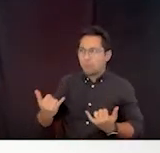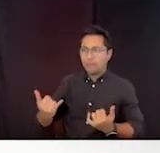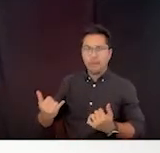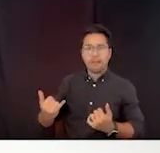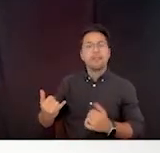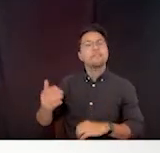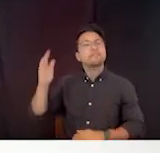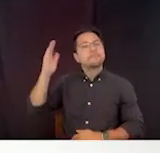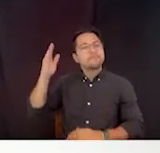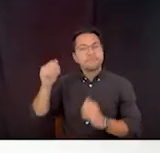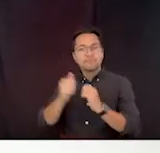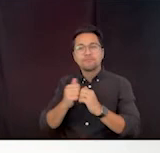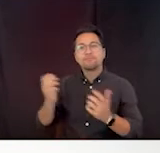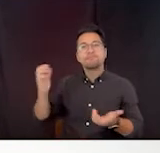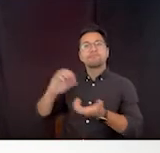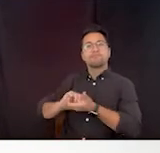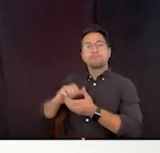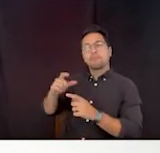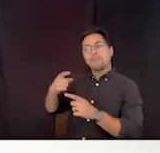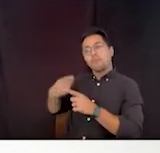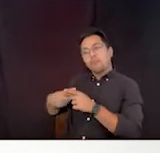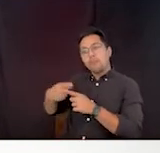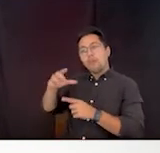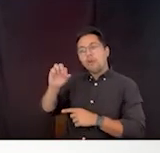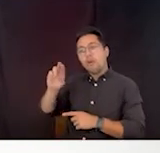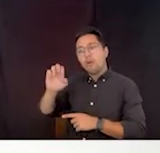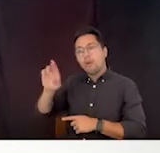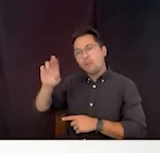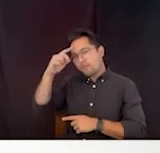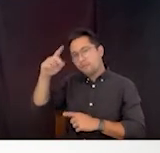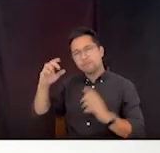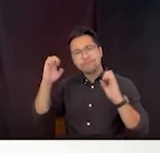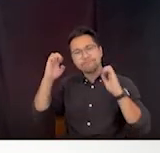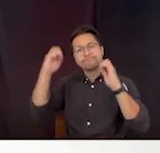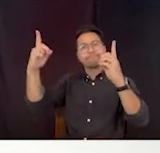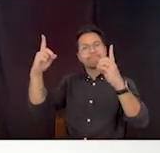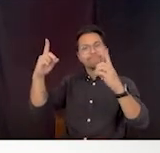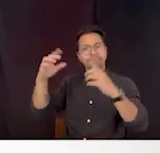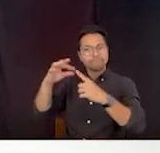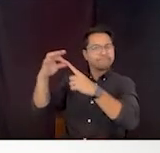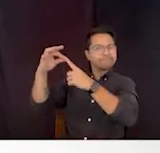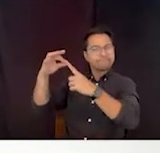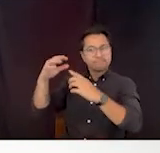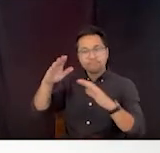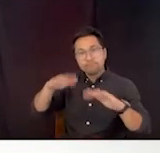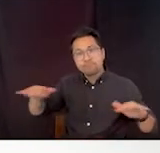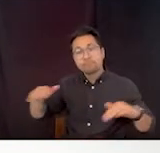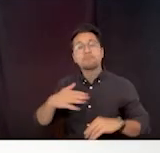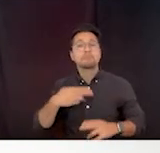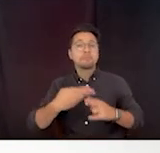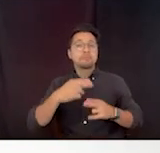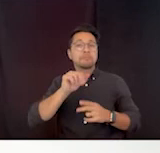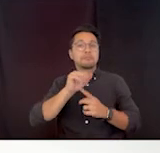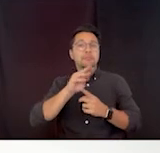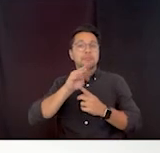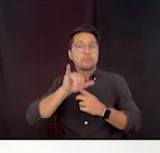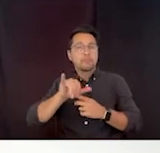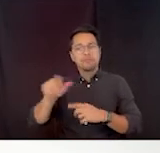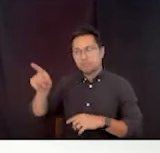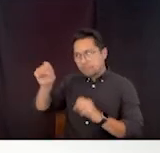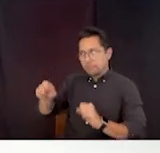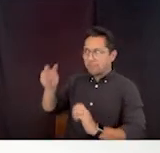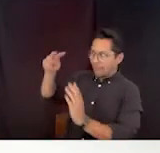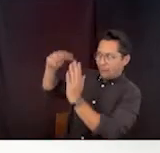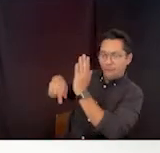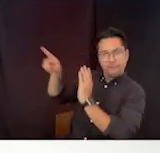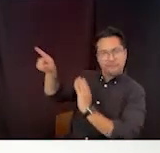by Collaborative Corner for Exceptional Children, and we're so glad to have you. My name is Amy Nielsen, and in addition to what you can read about me on the